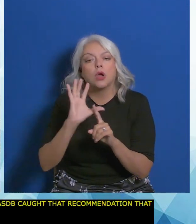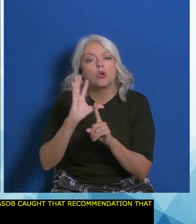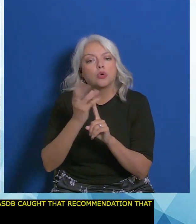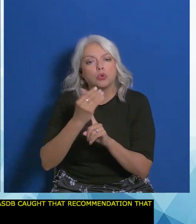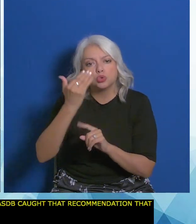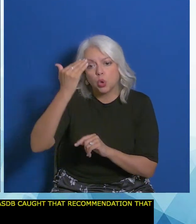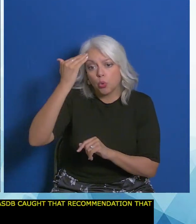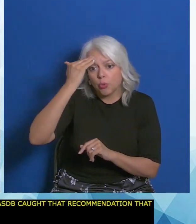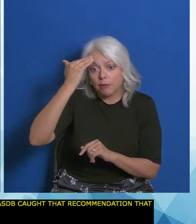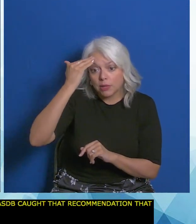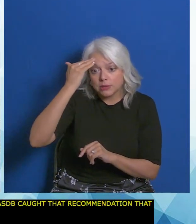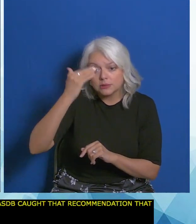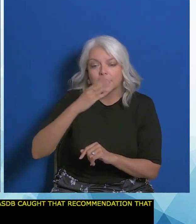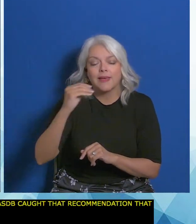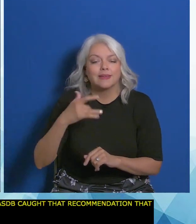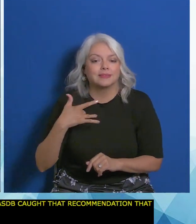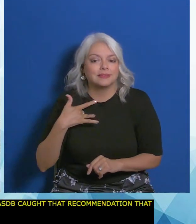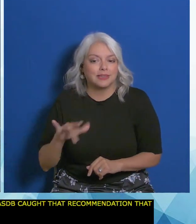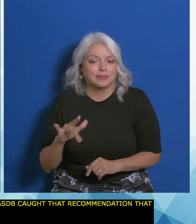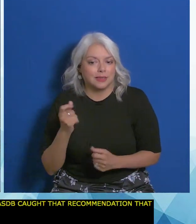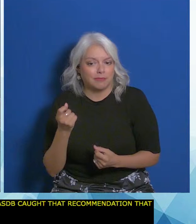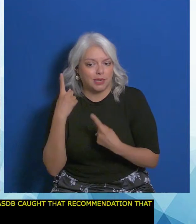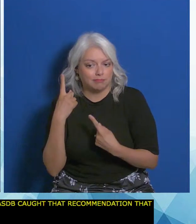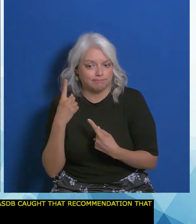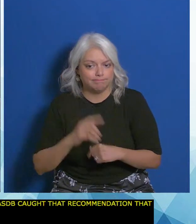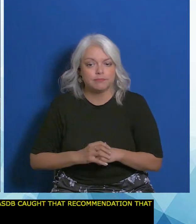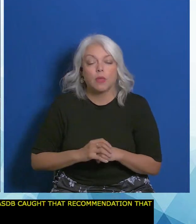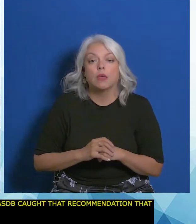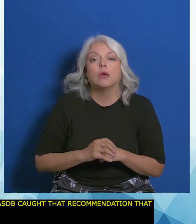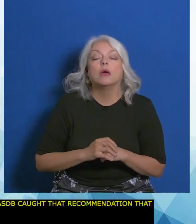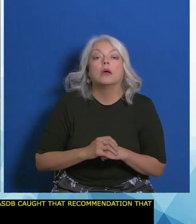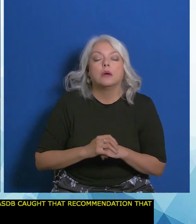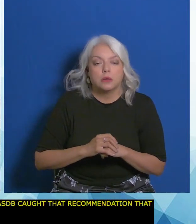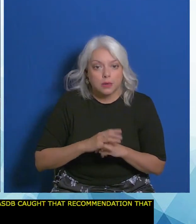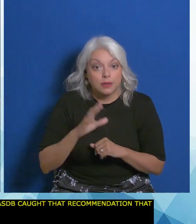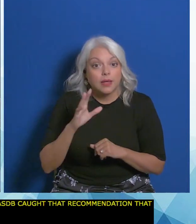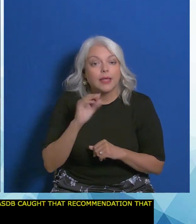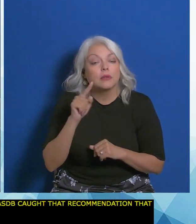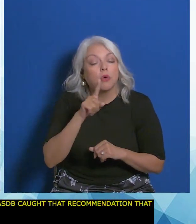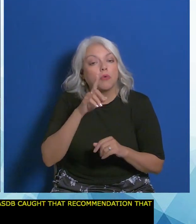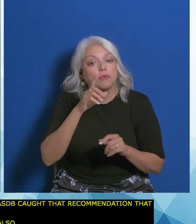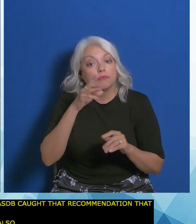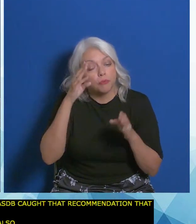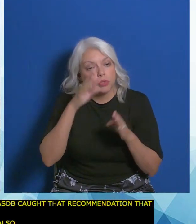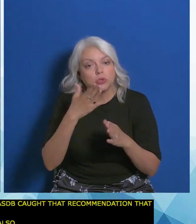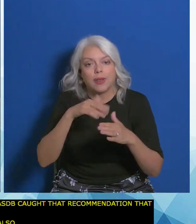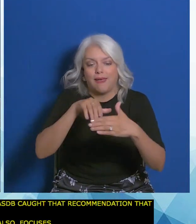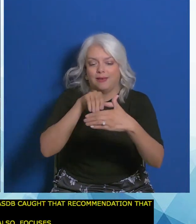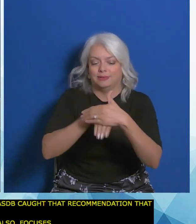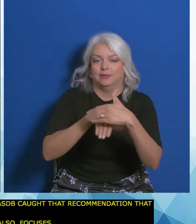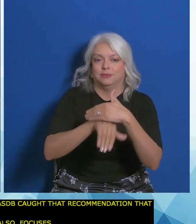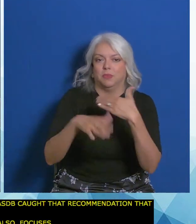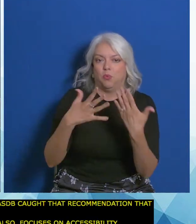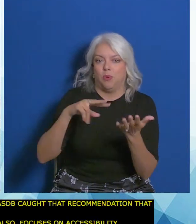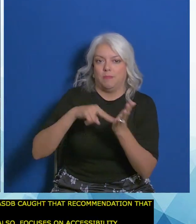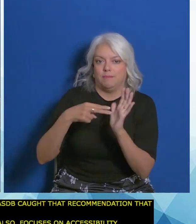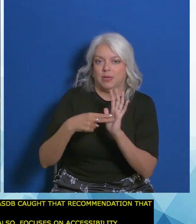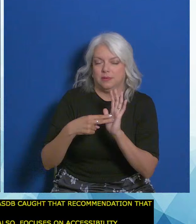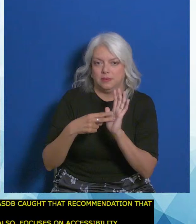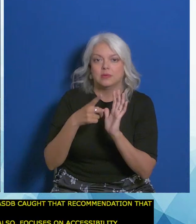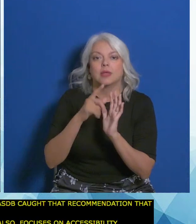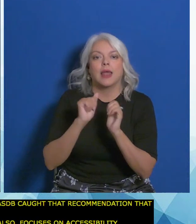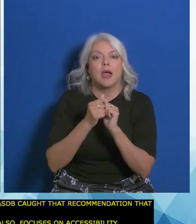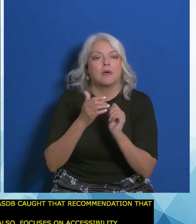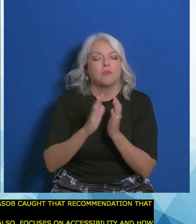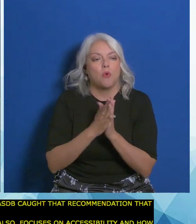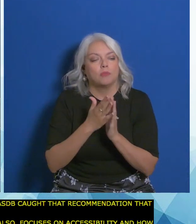cultural awareness and sensitivity, and also focuses on accessibility and how to be